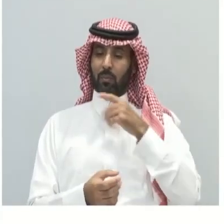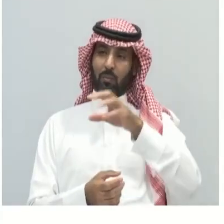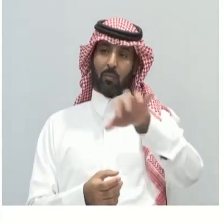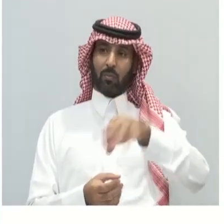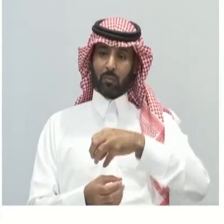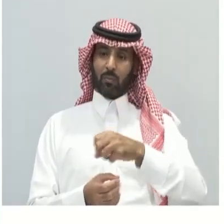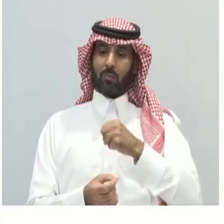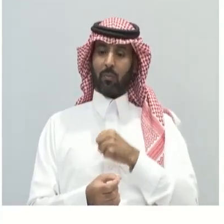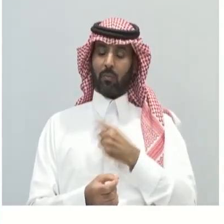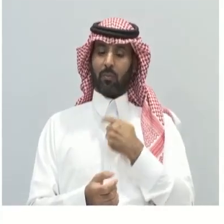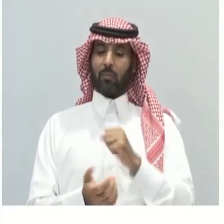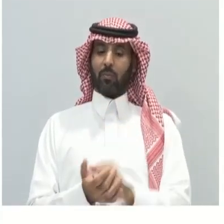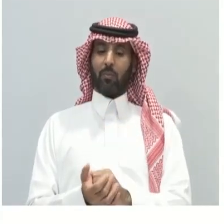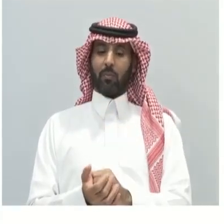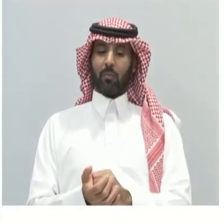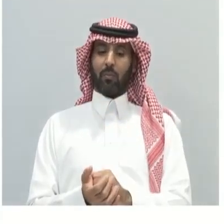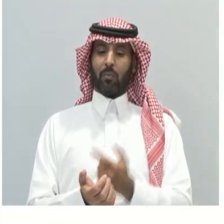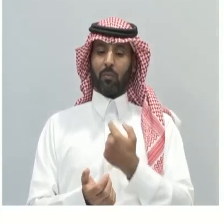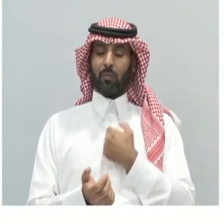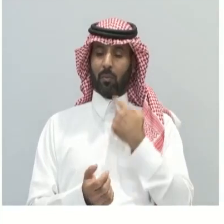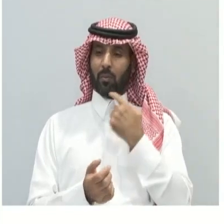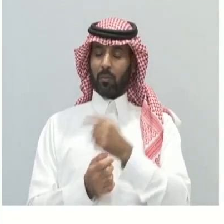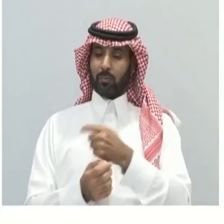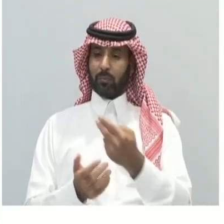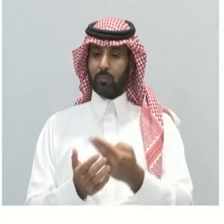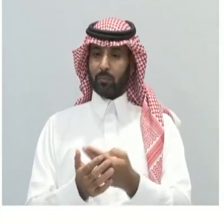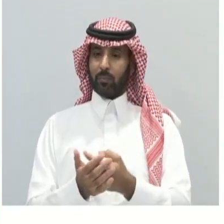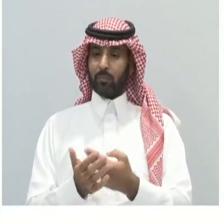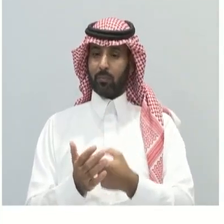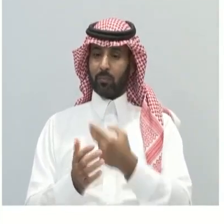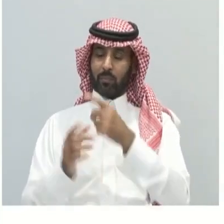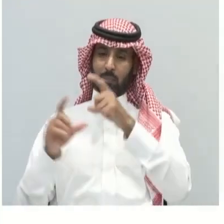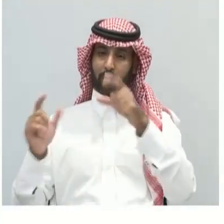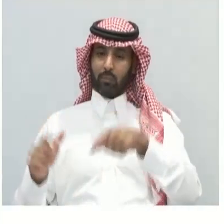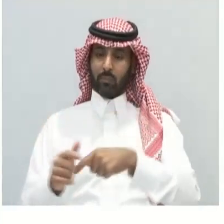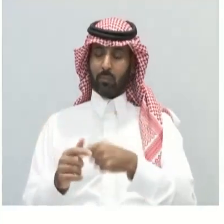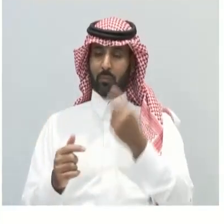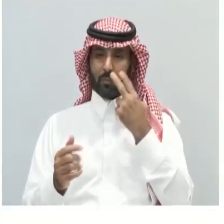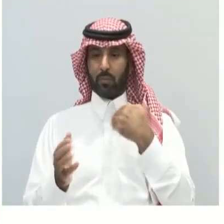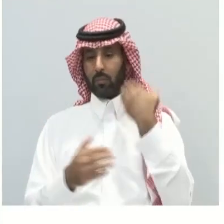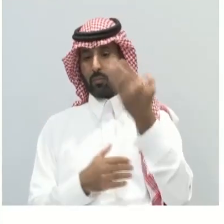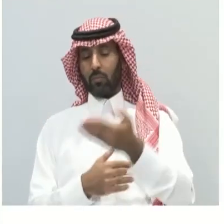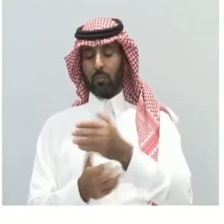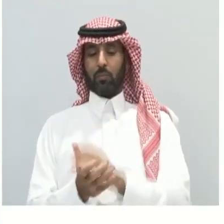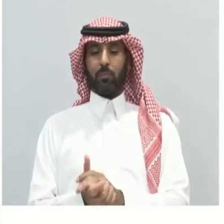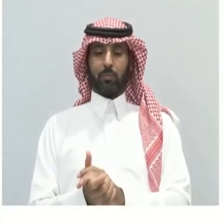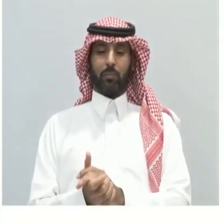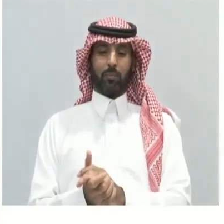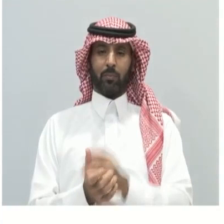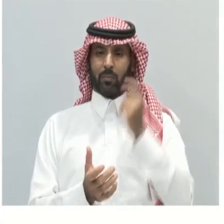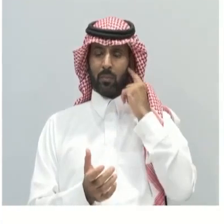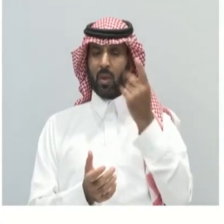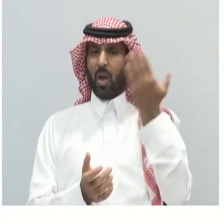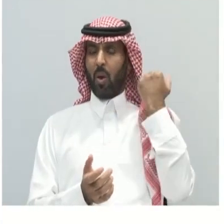supplies. Yes, to our studio immediately. See you later. See you later. And remember